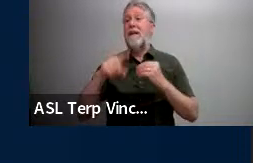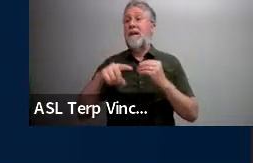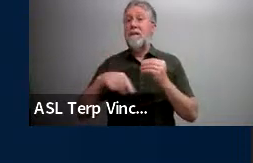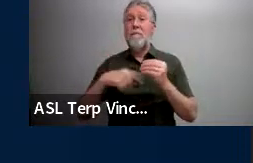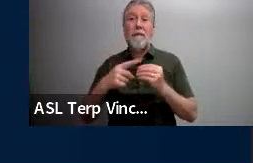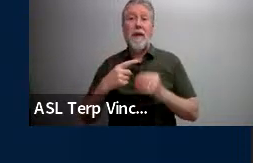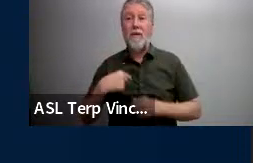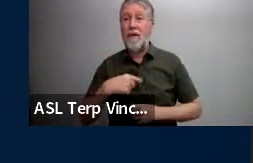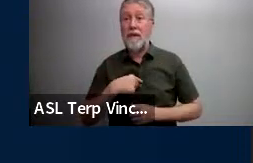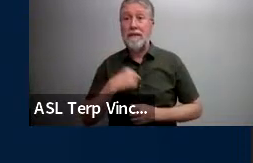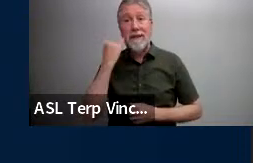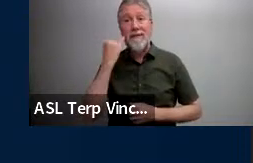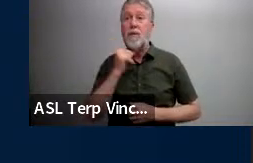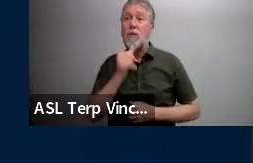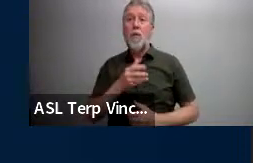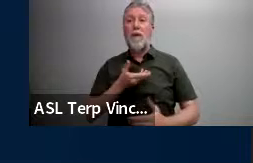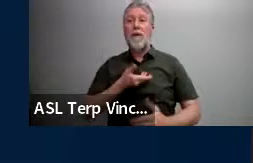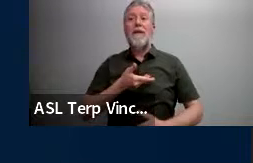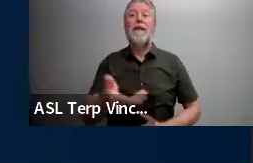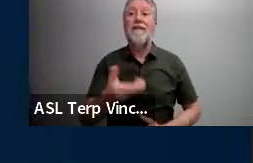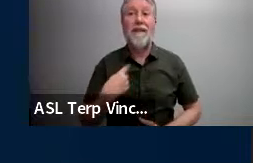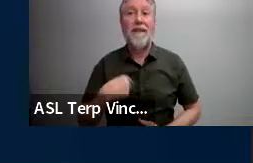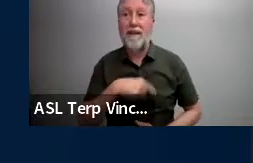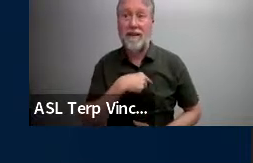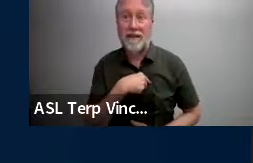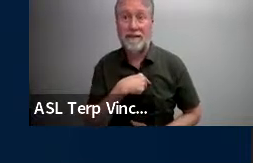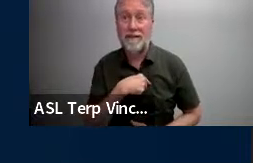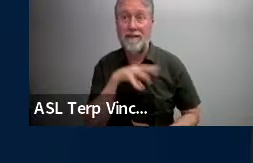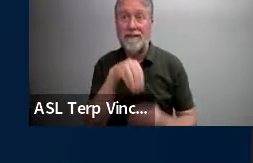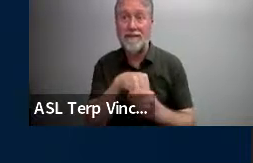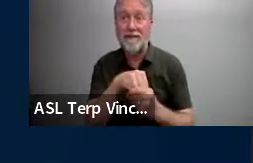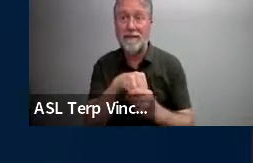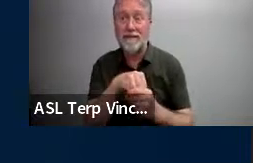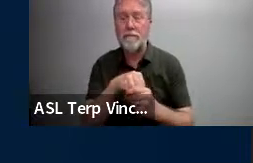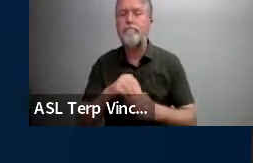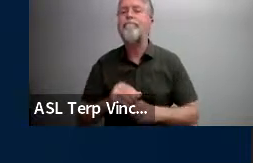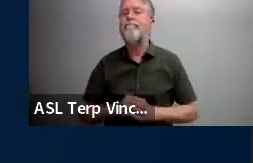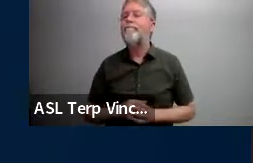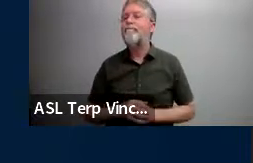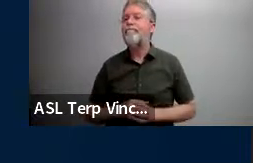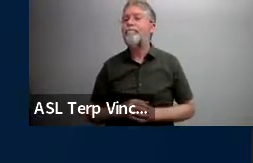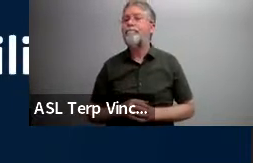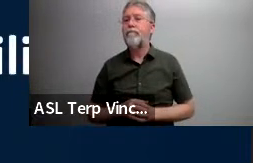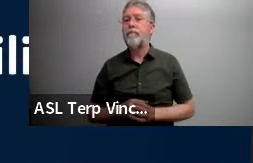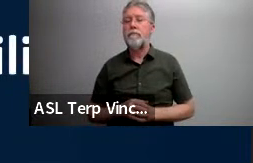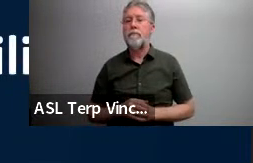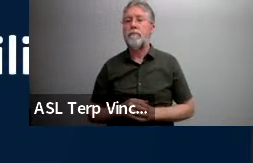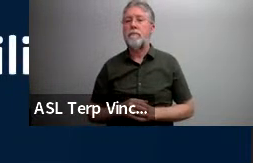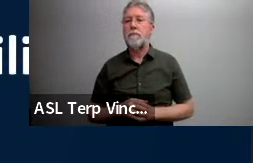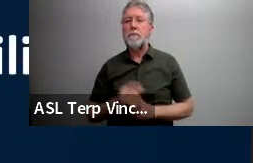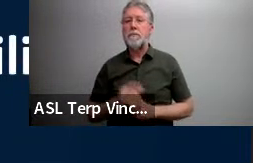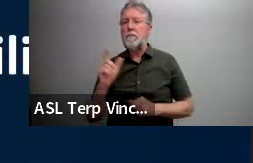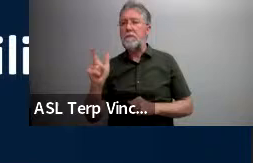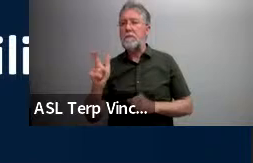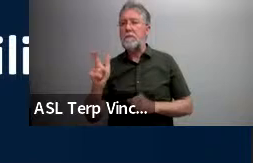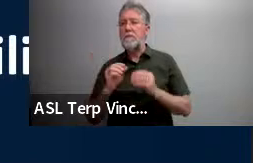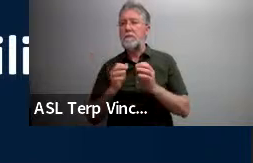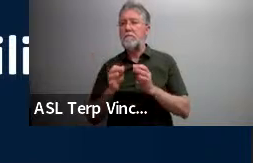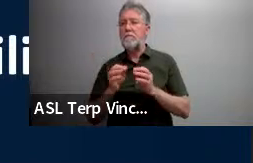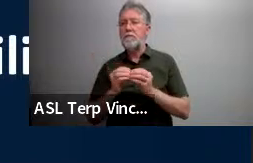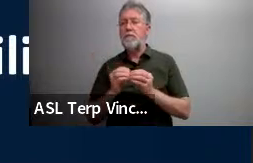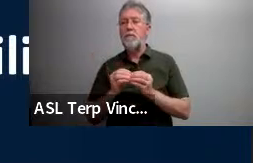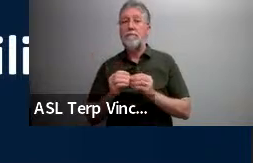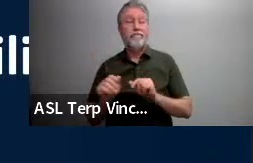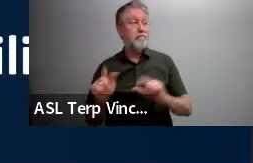to absolutely go back to that later. And so I think we can head to the next slide. And so I'm going to